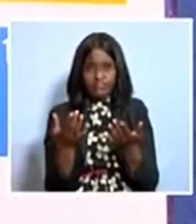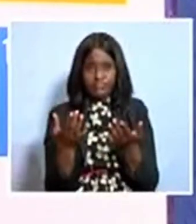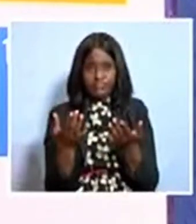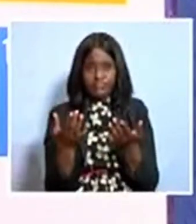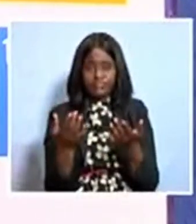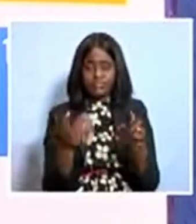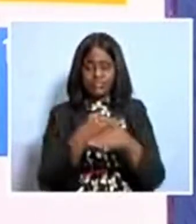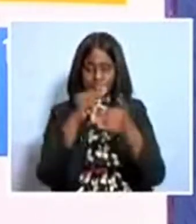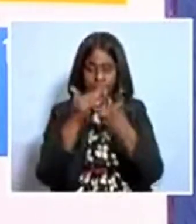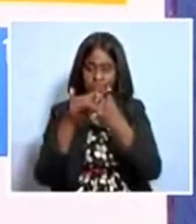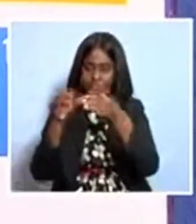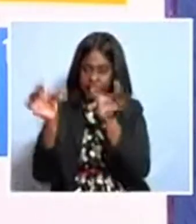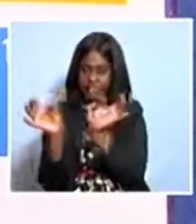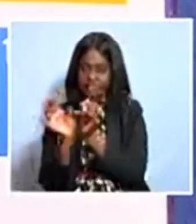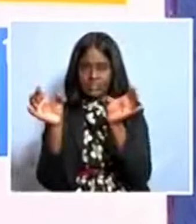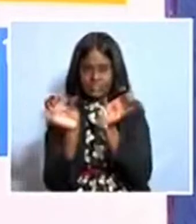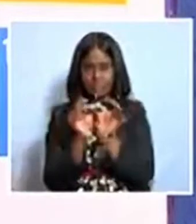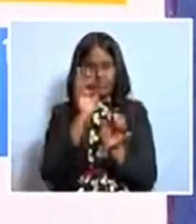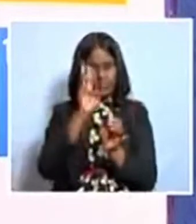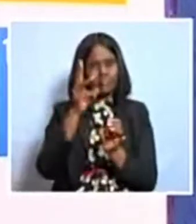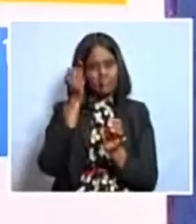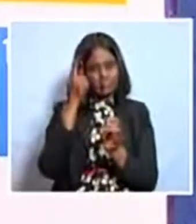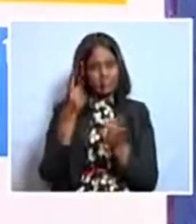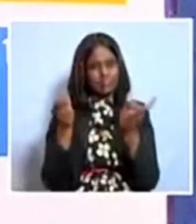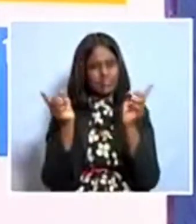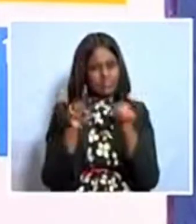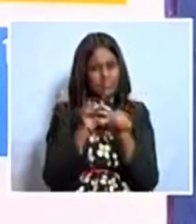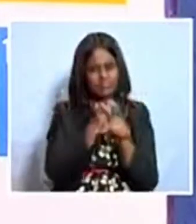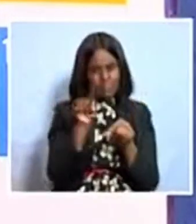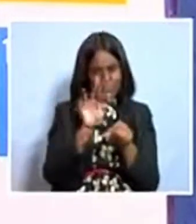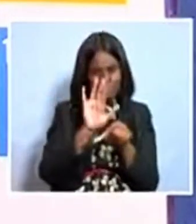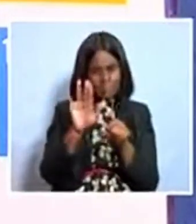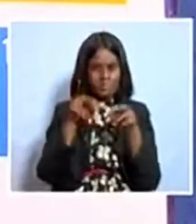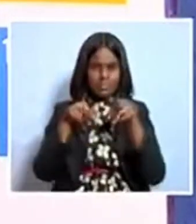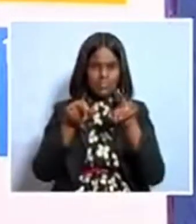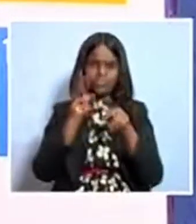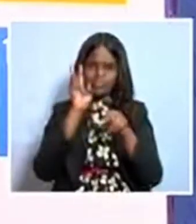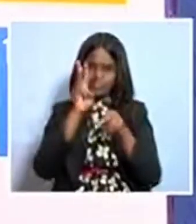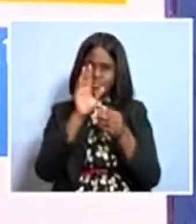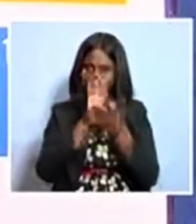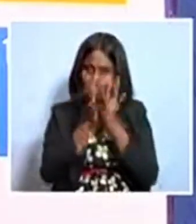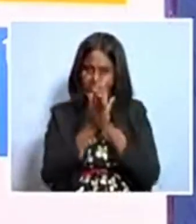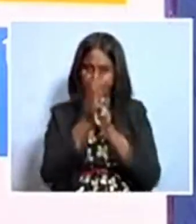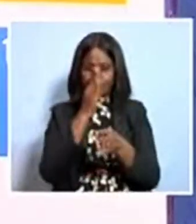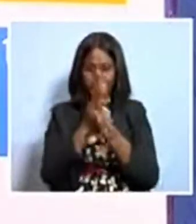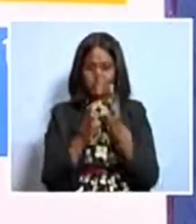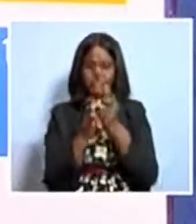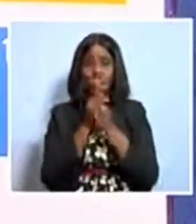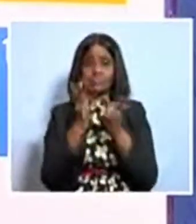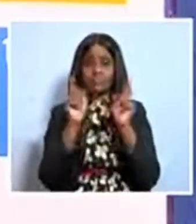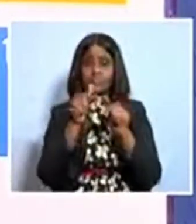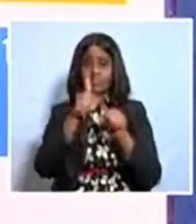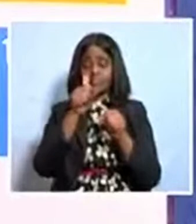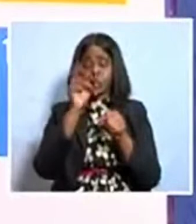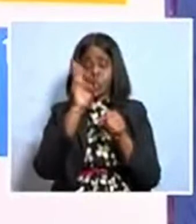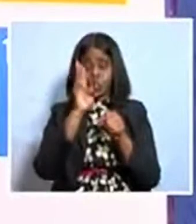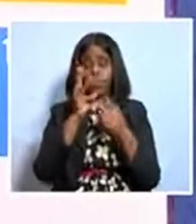all the constituents, they will understand as when their road will be under construction, because there will